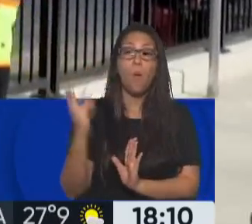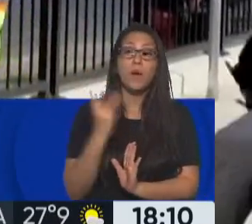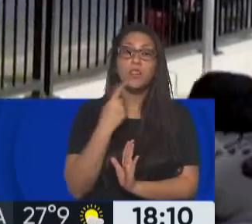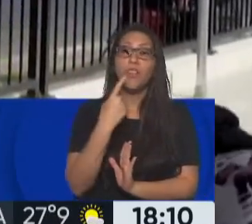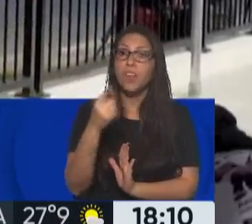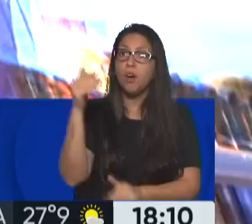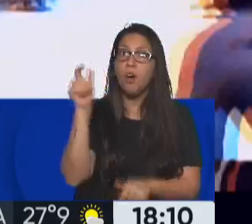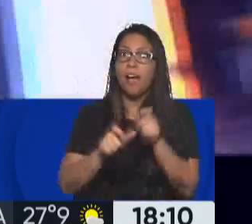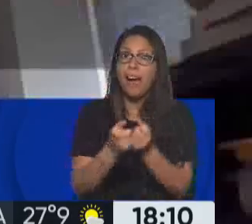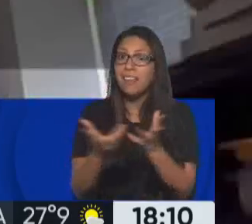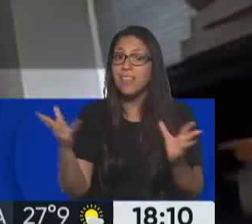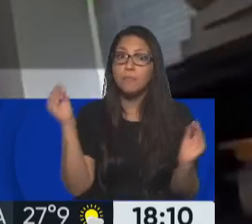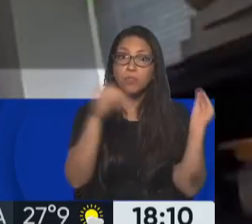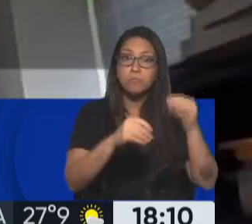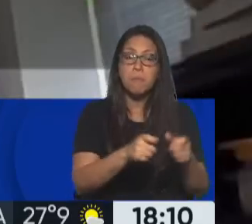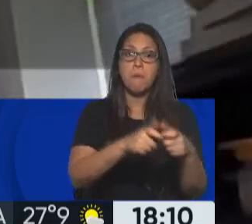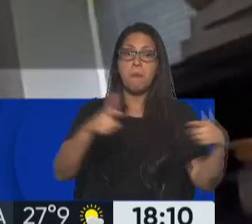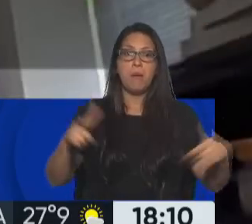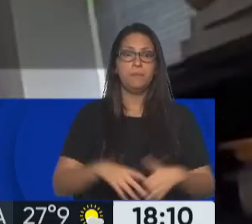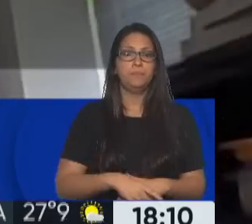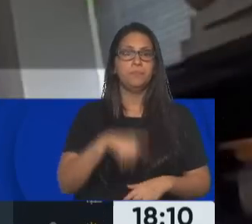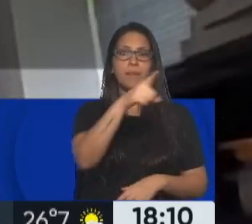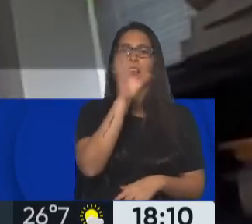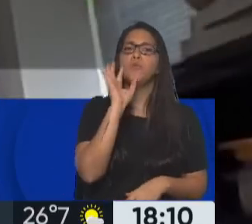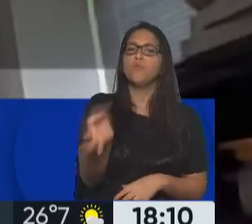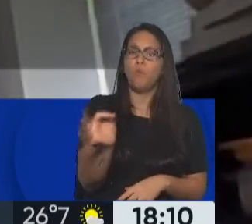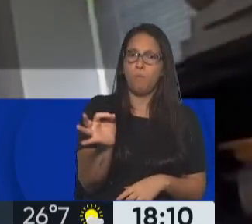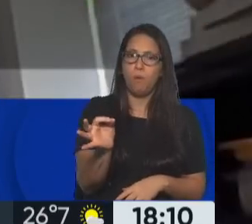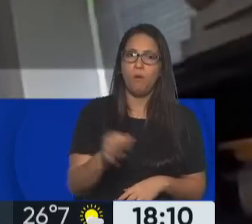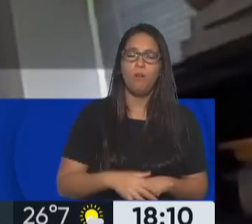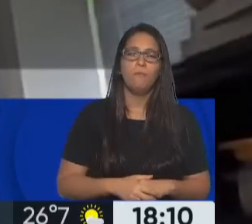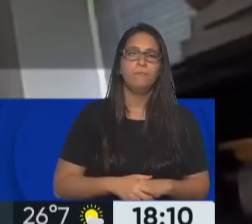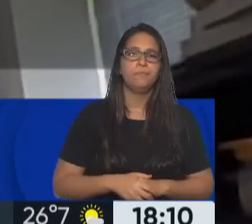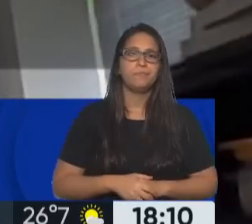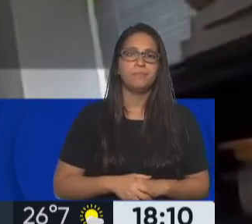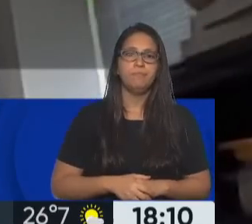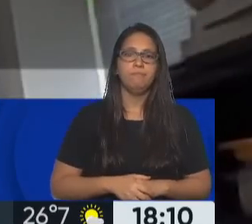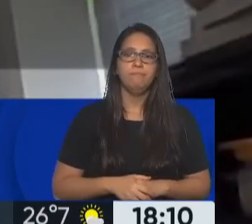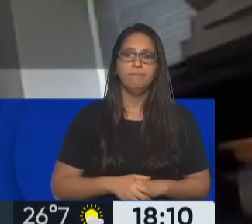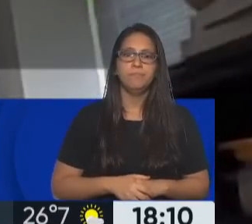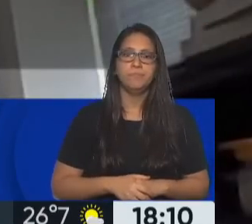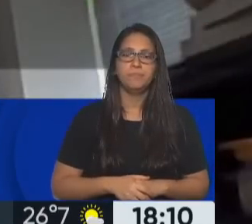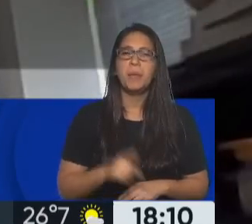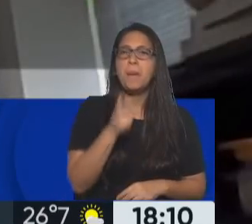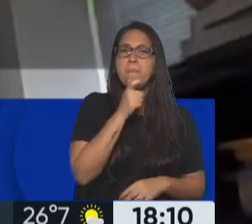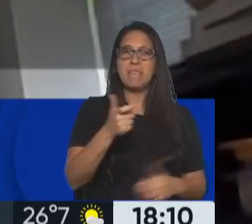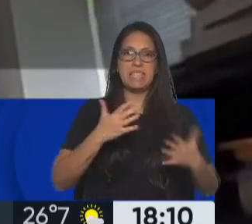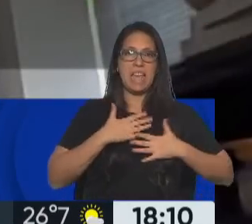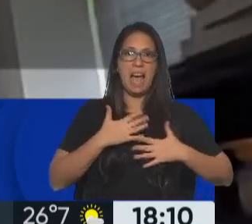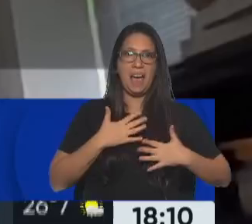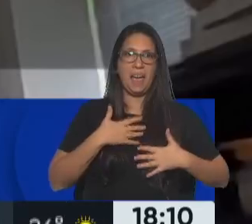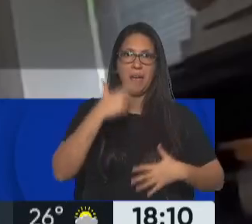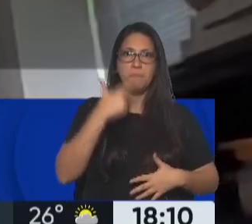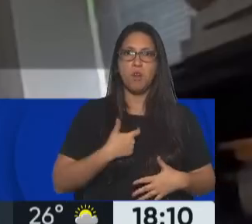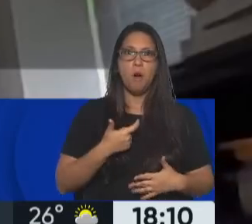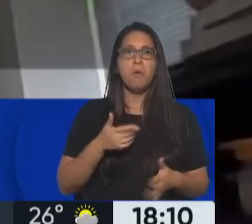electorado. He also figured out that he wouldn't have to moderate his message